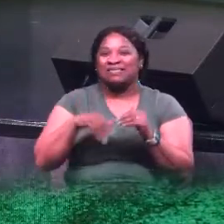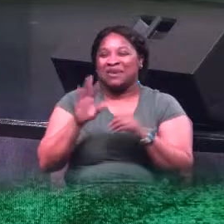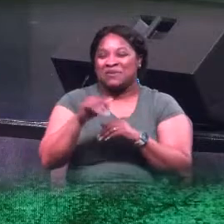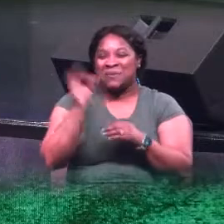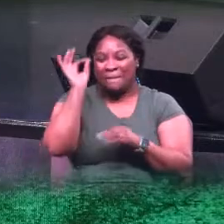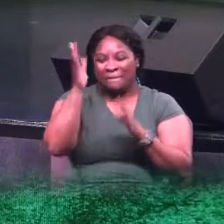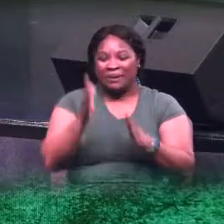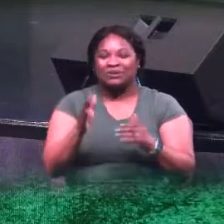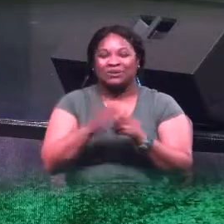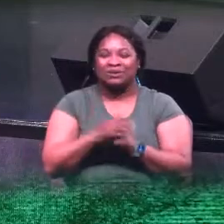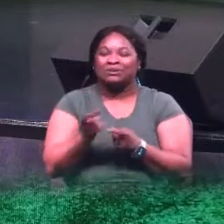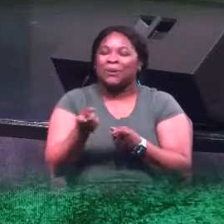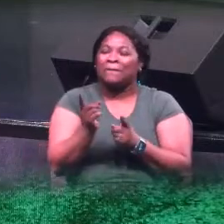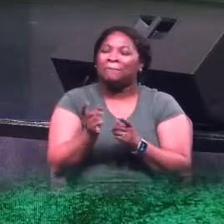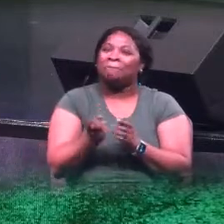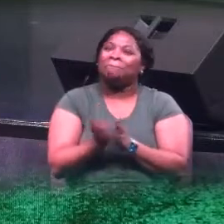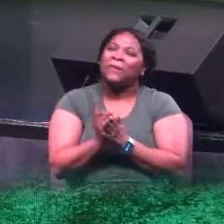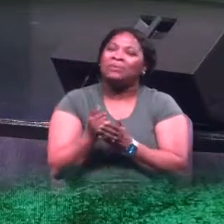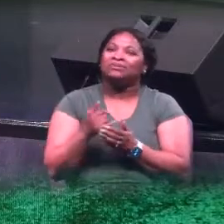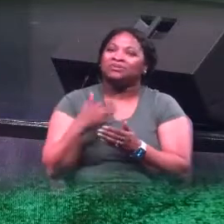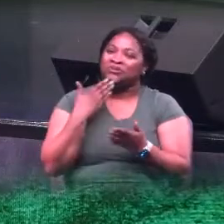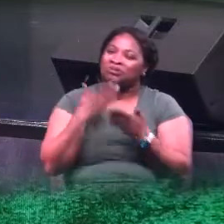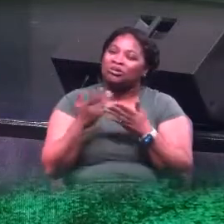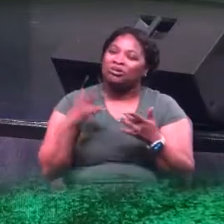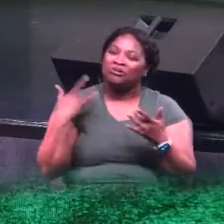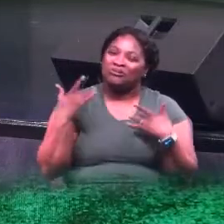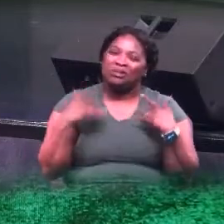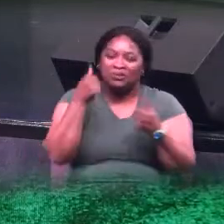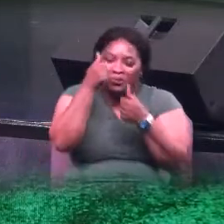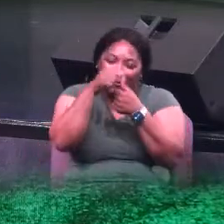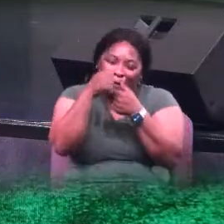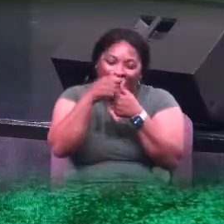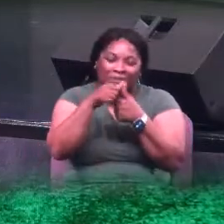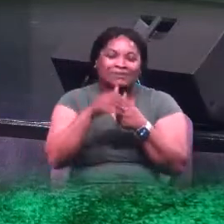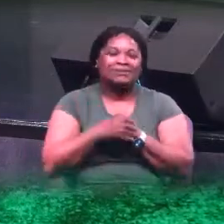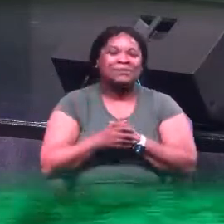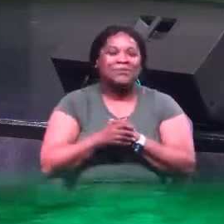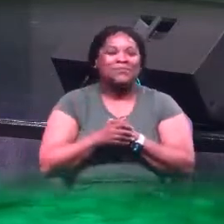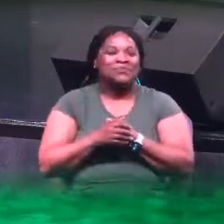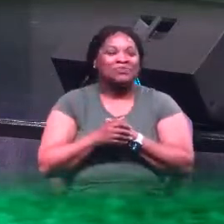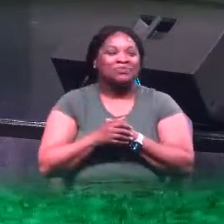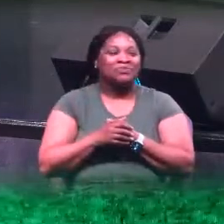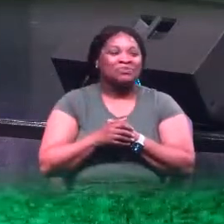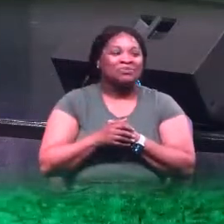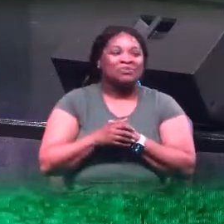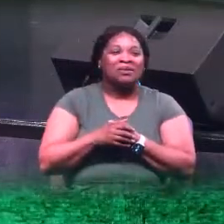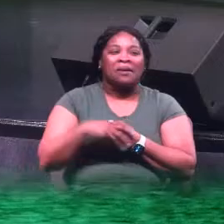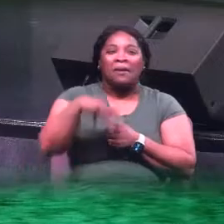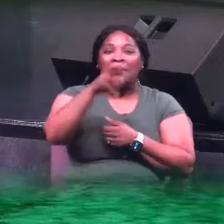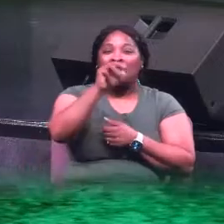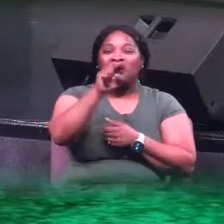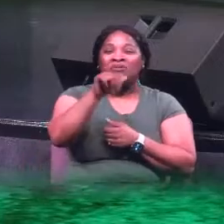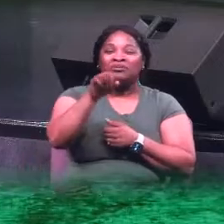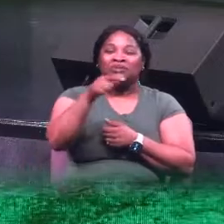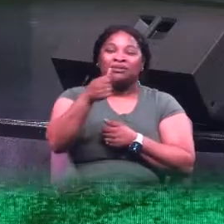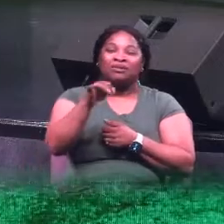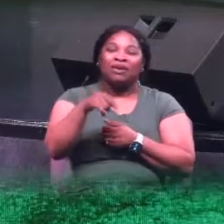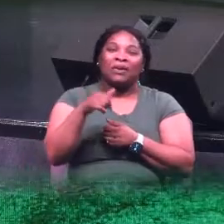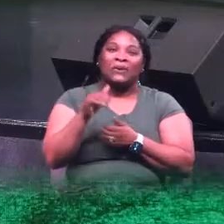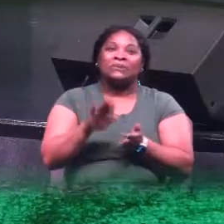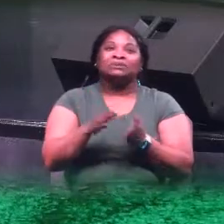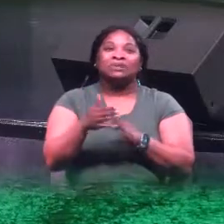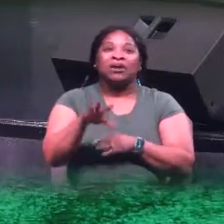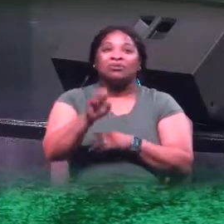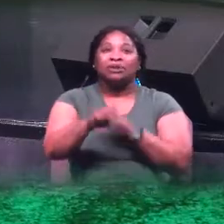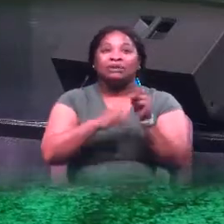It's a moment of nostalgia. Moment of nostalgia. Marvin Gaye, who passed away 40 years ago